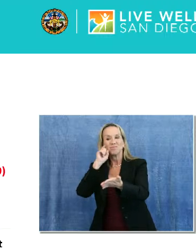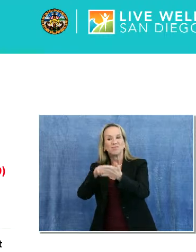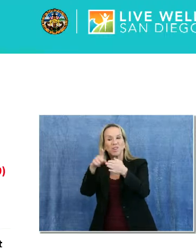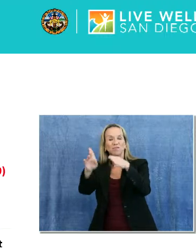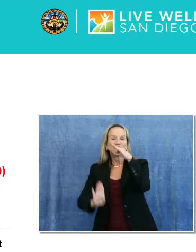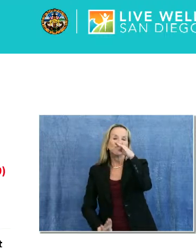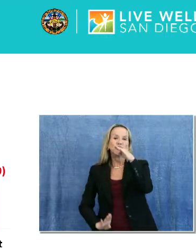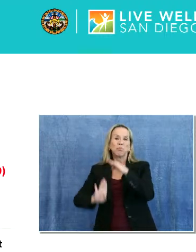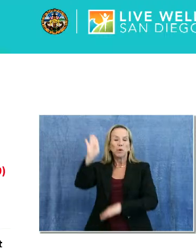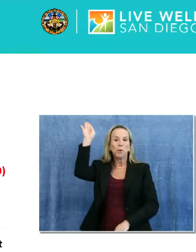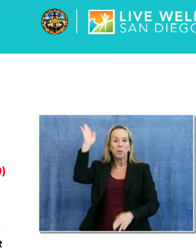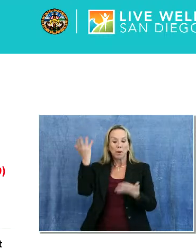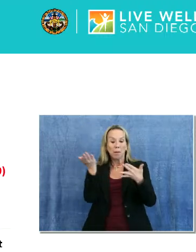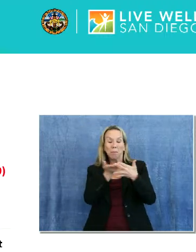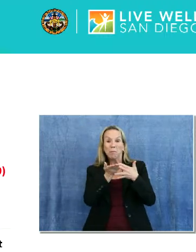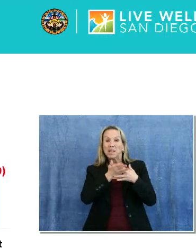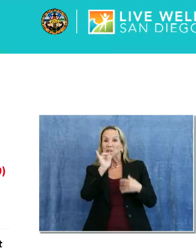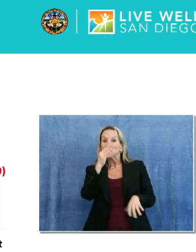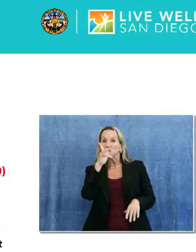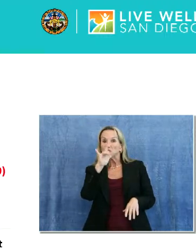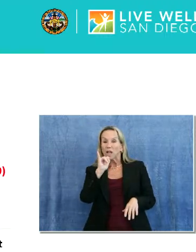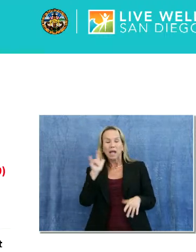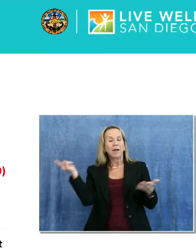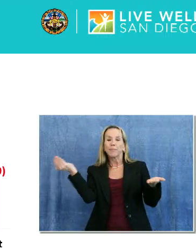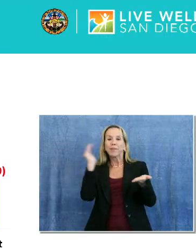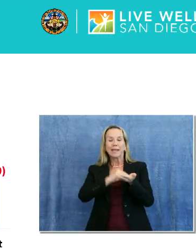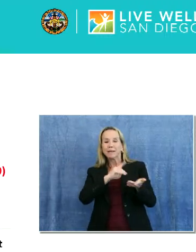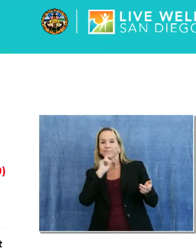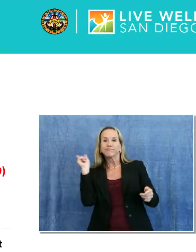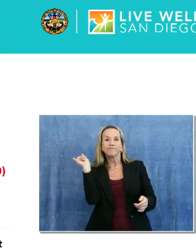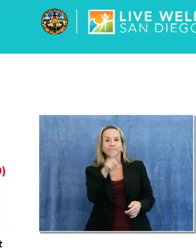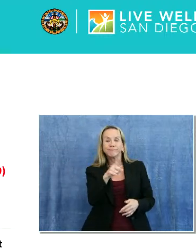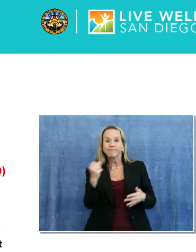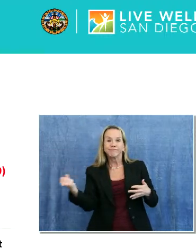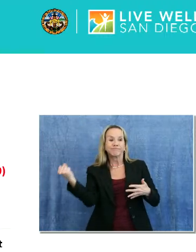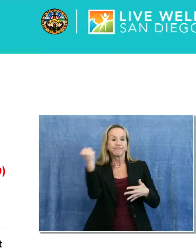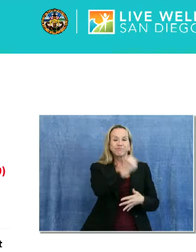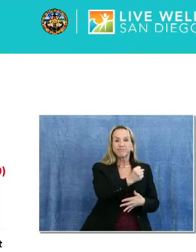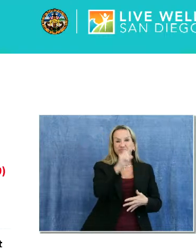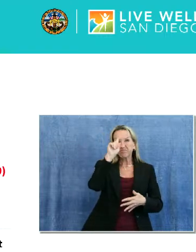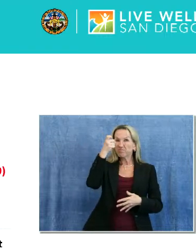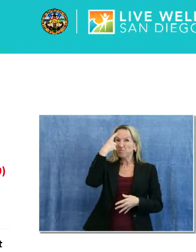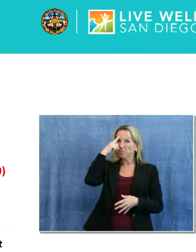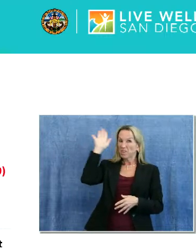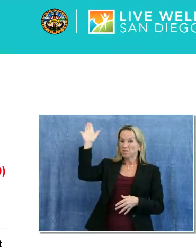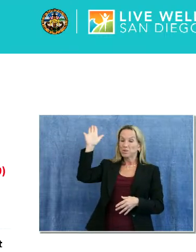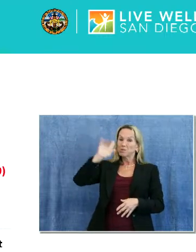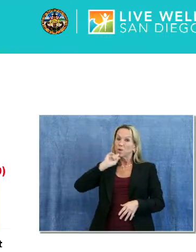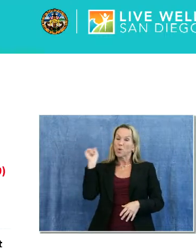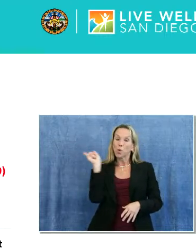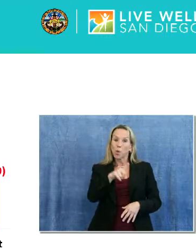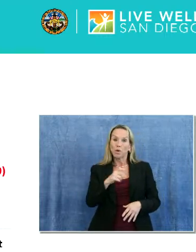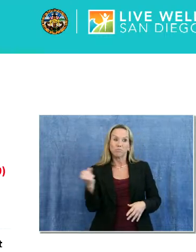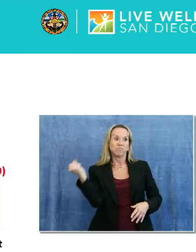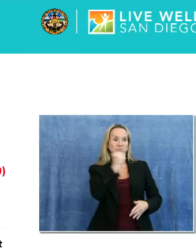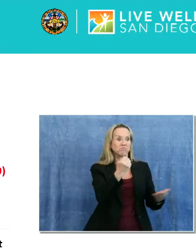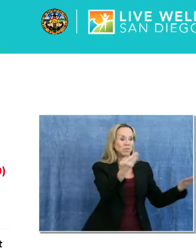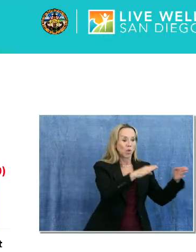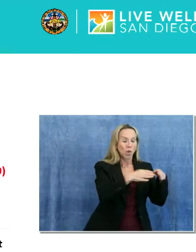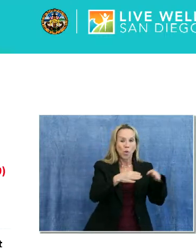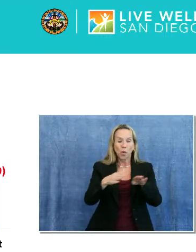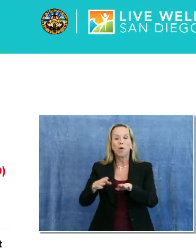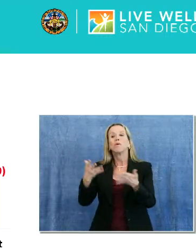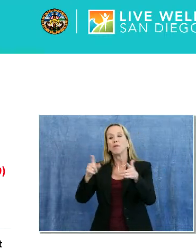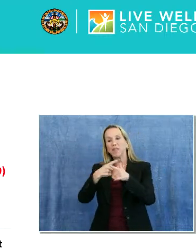in mid-July, we had the restrictive orders imposed by the governor, and that resulted